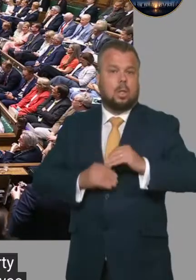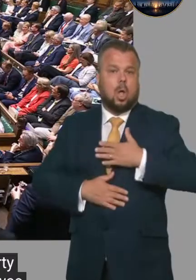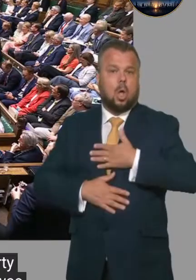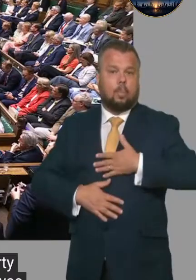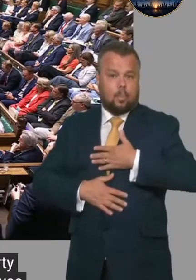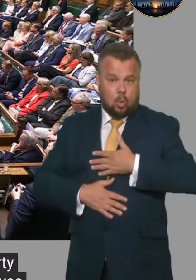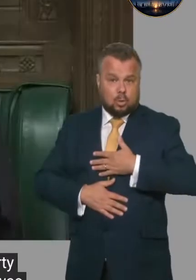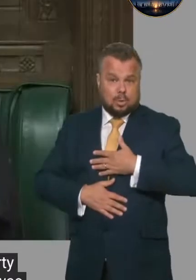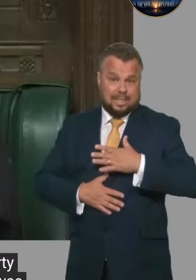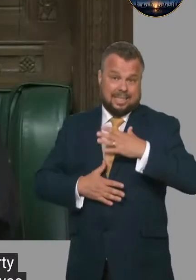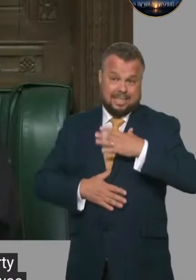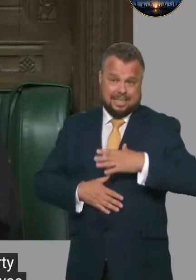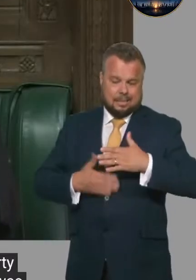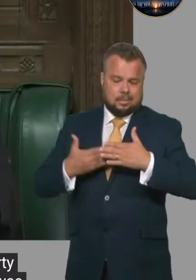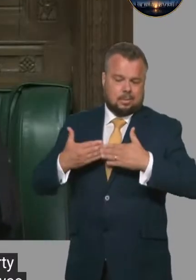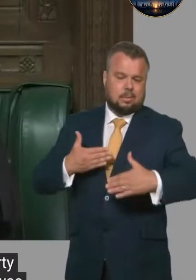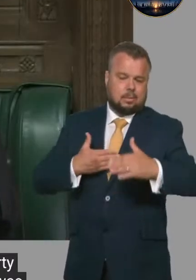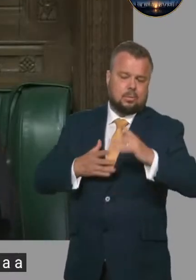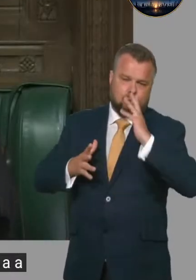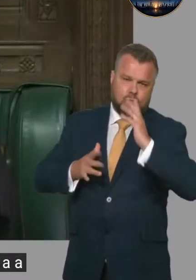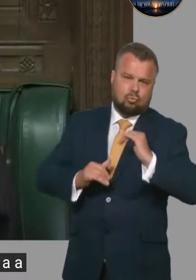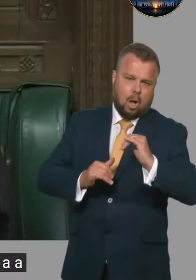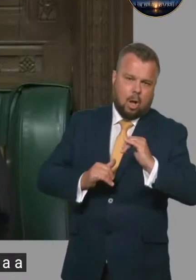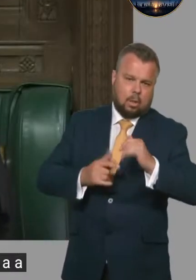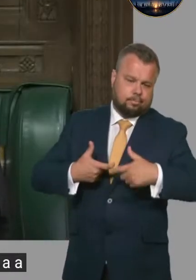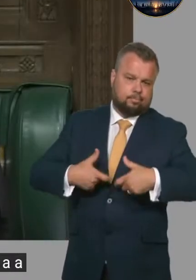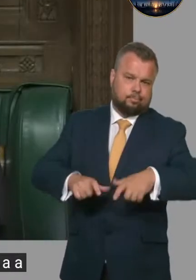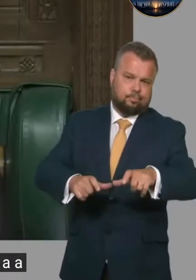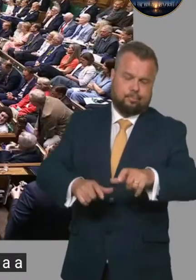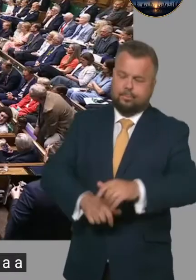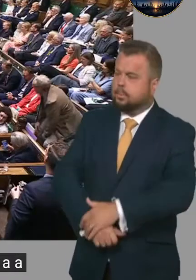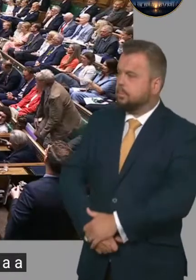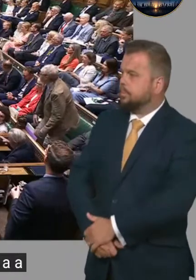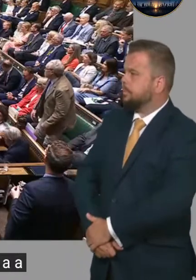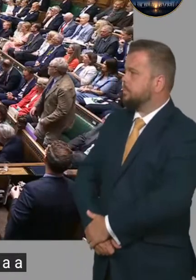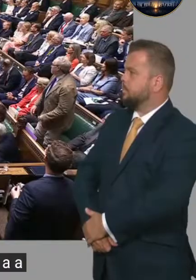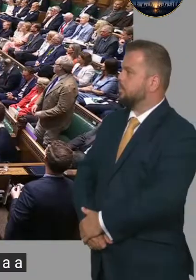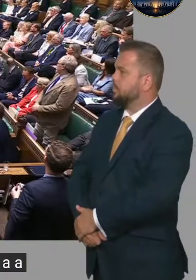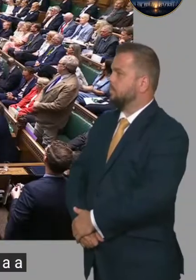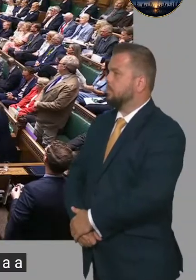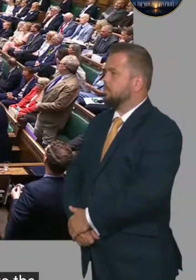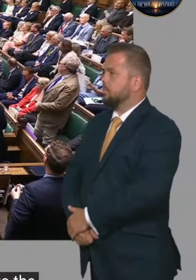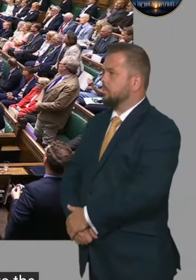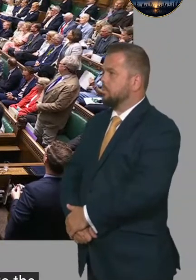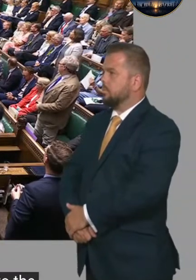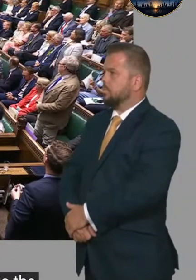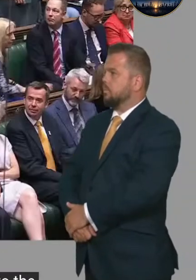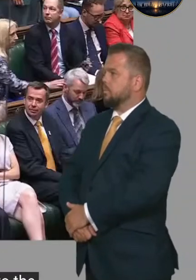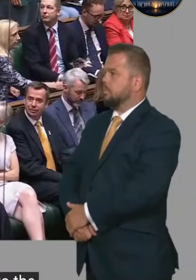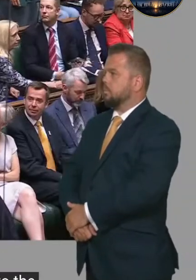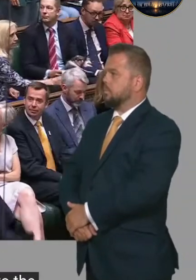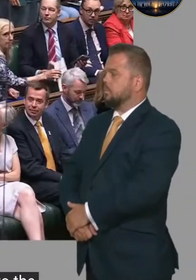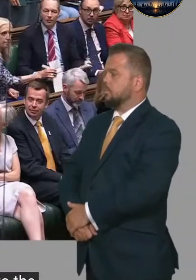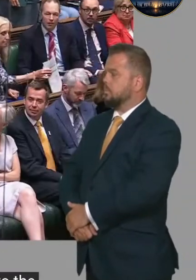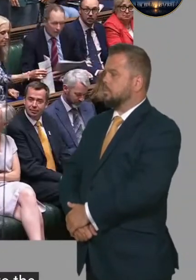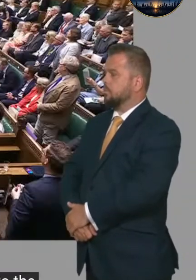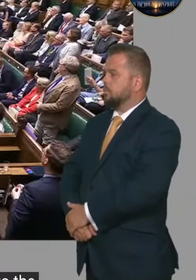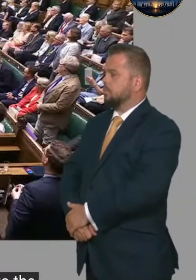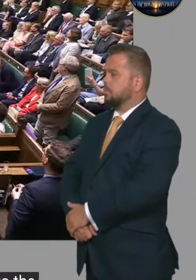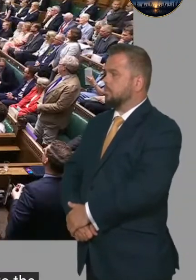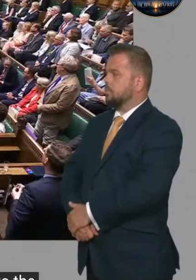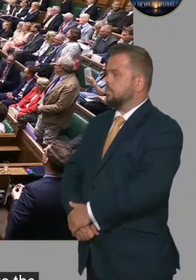We now come to questions to the Prime Minister. Clive Jones. Question number 1, please, Mr.